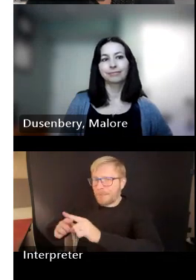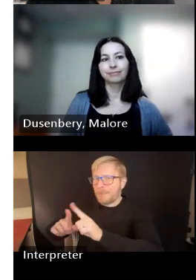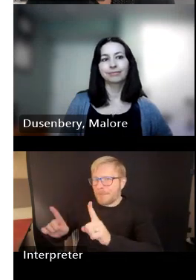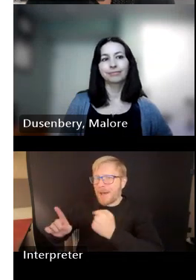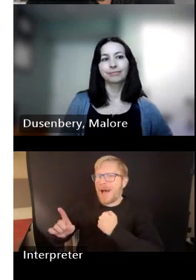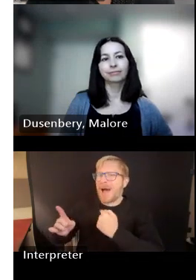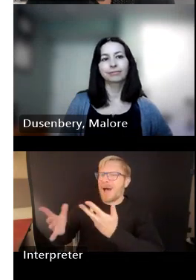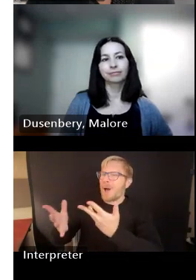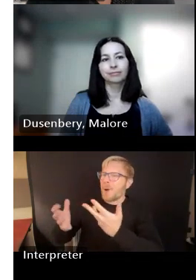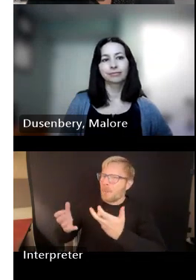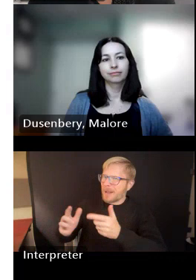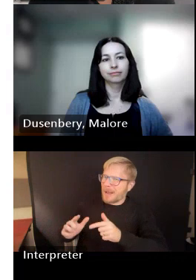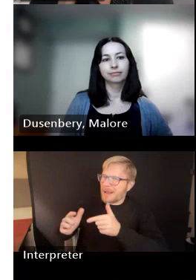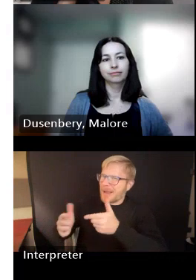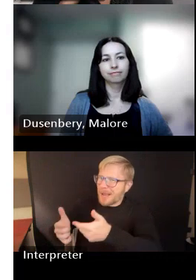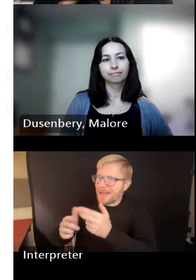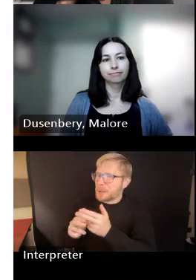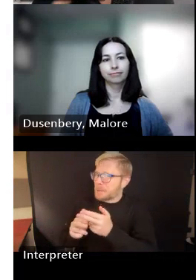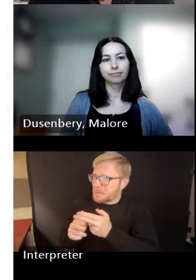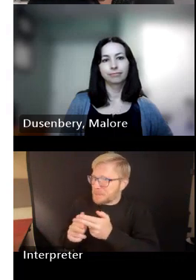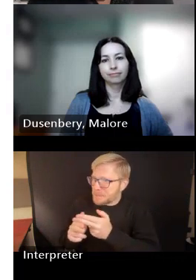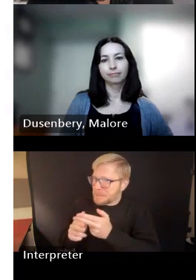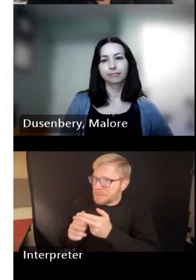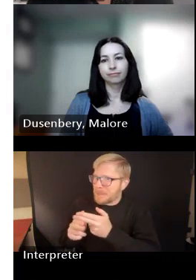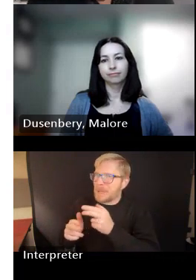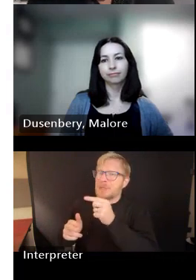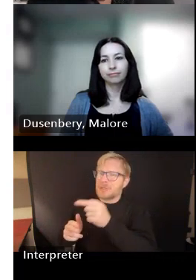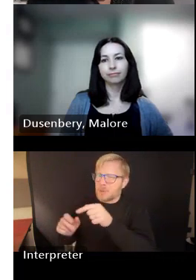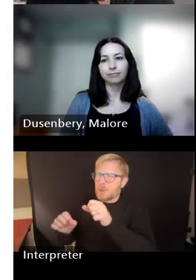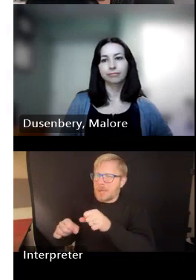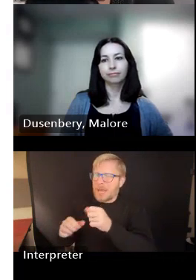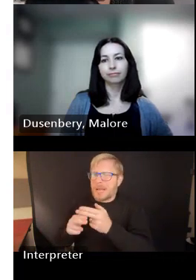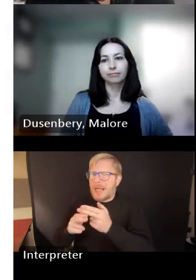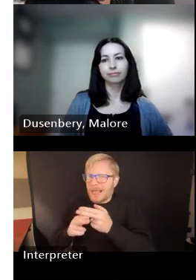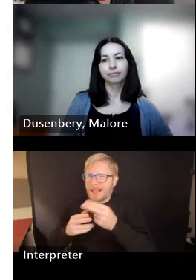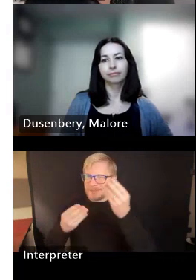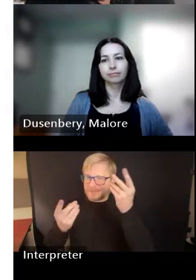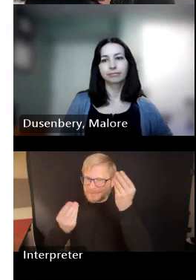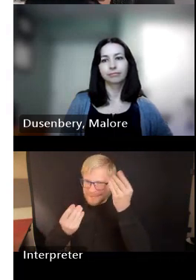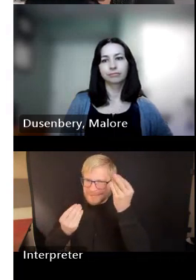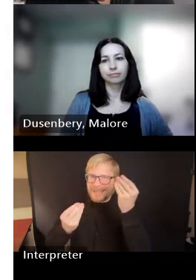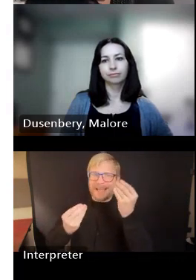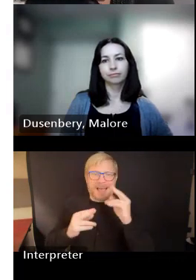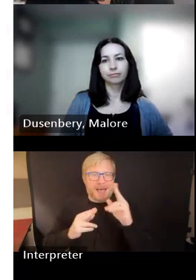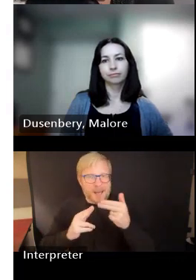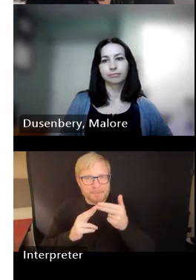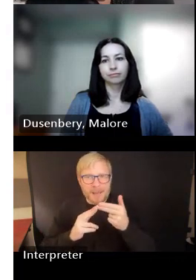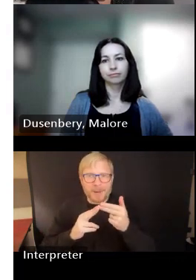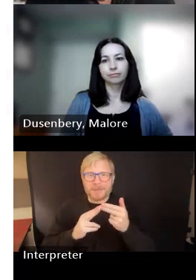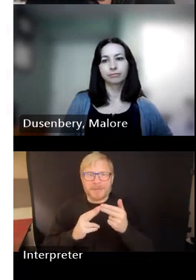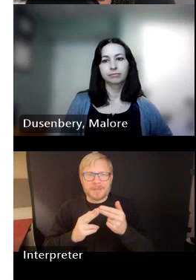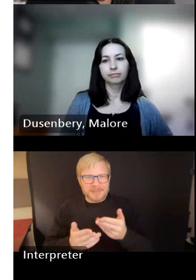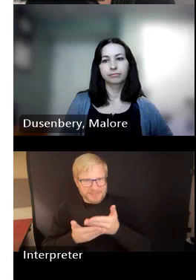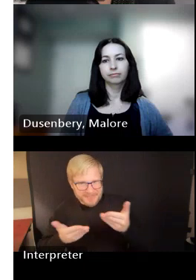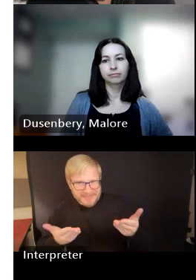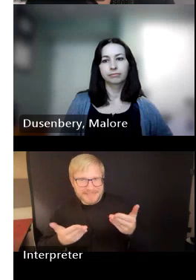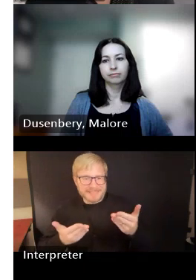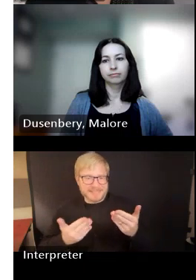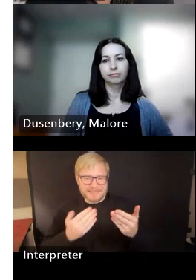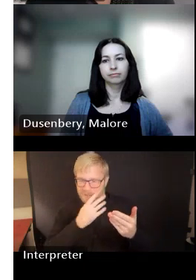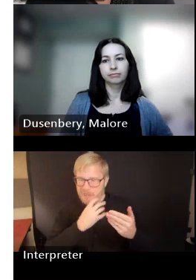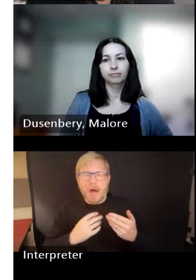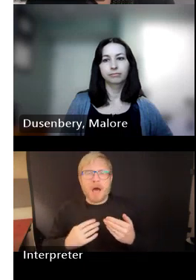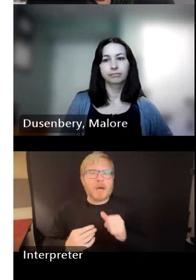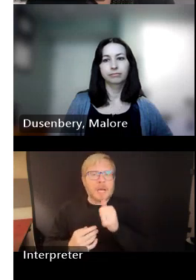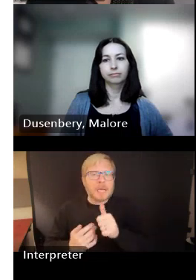to for you to reflect on not even just through the study, but some of the unmet needs and what do you